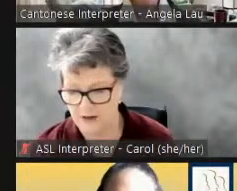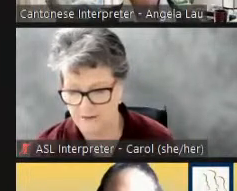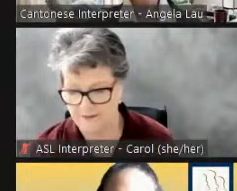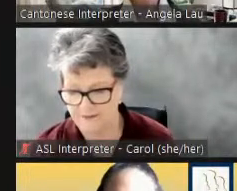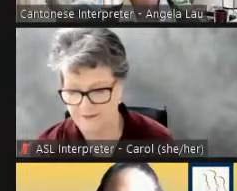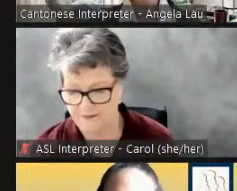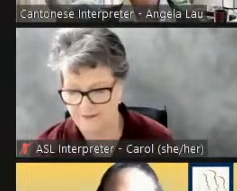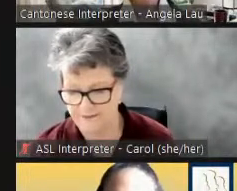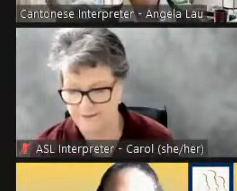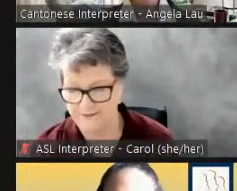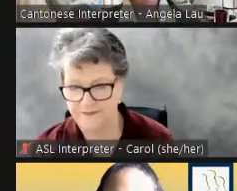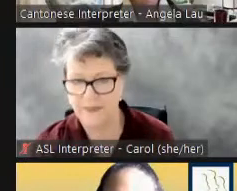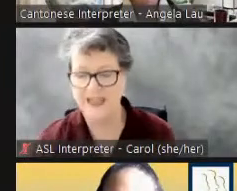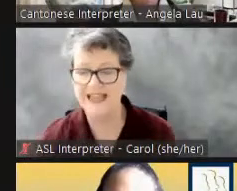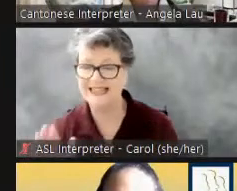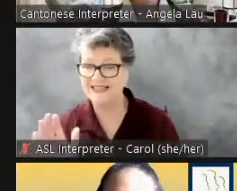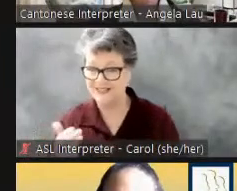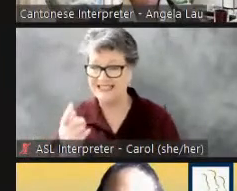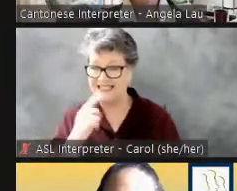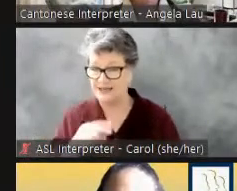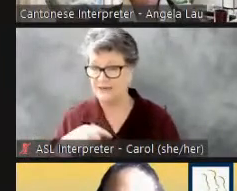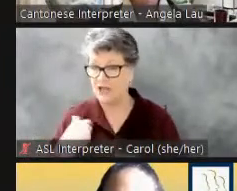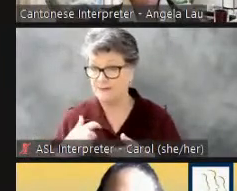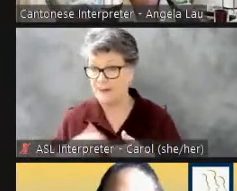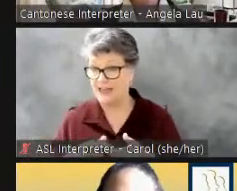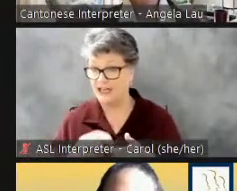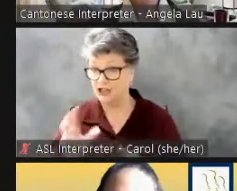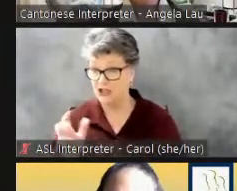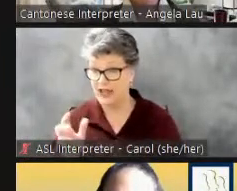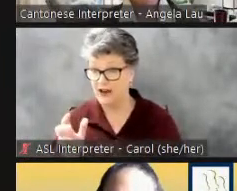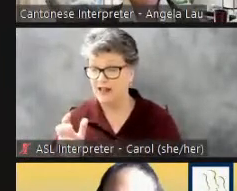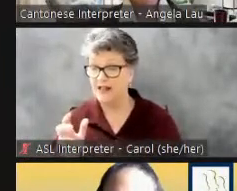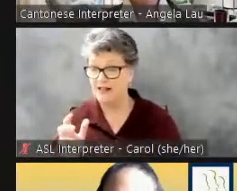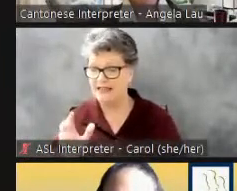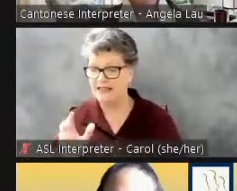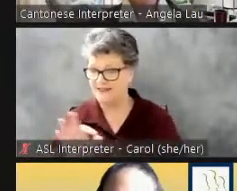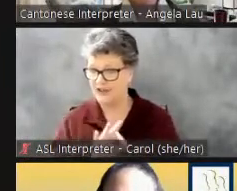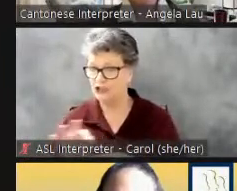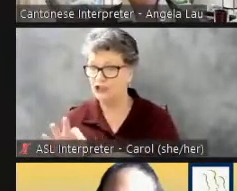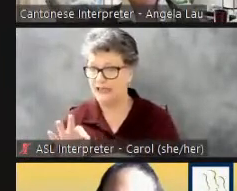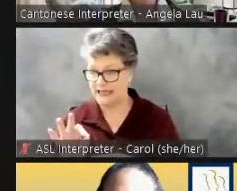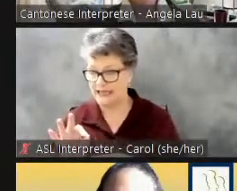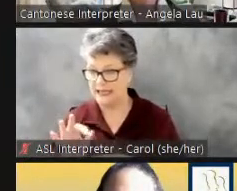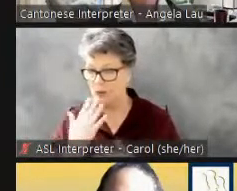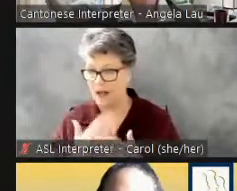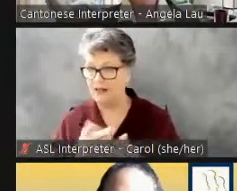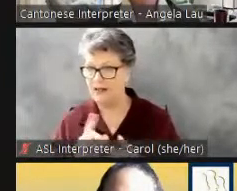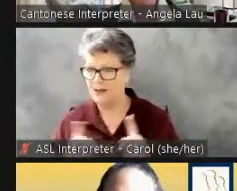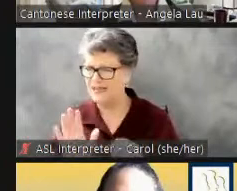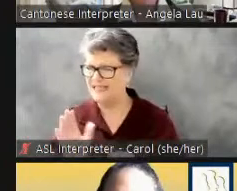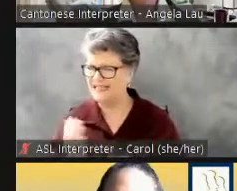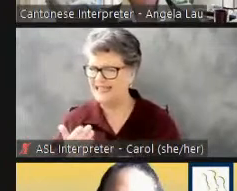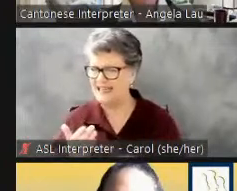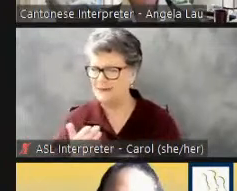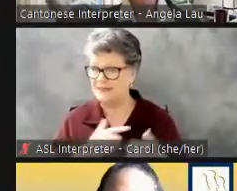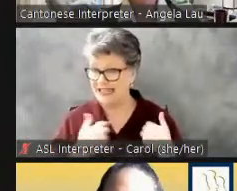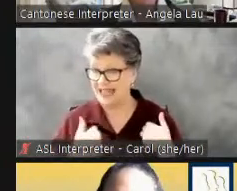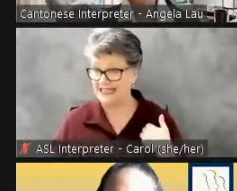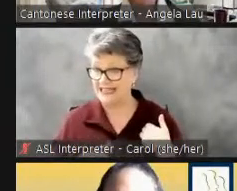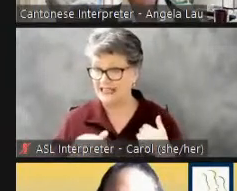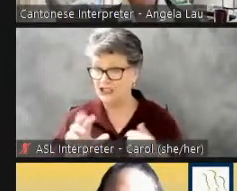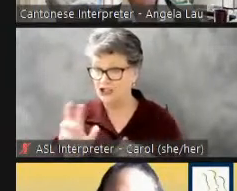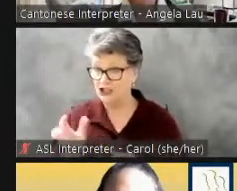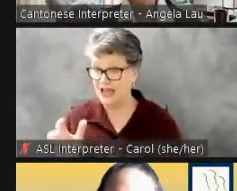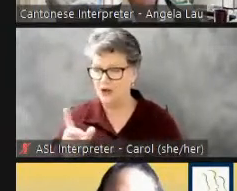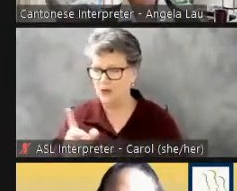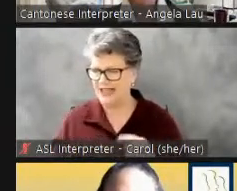Unfortunately, it seems like our Spanish channel is functioning well, but it seems as though the Cantonese channel, we